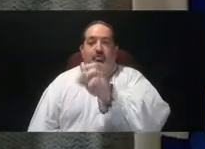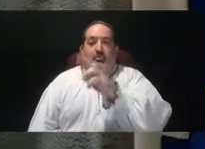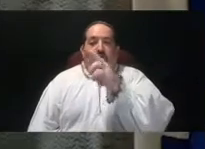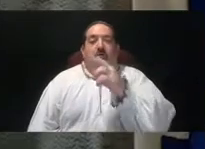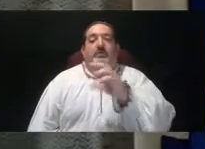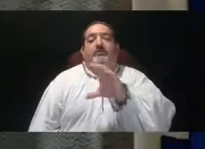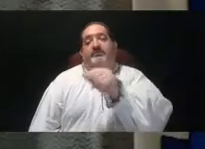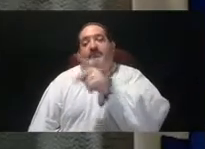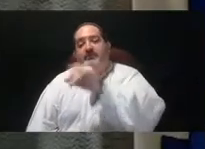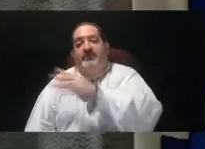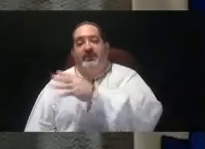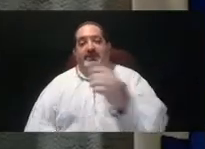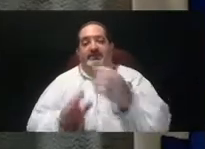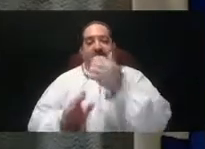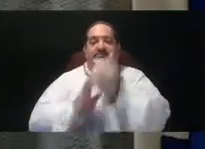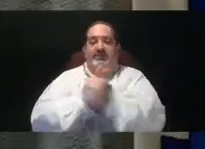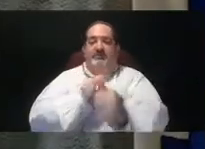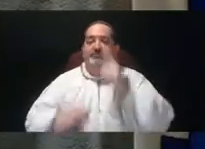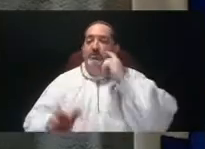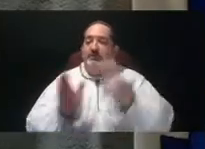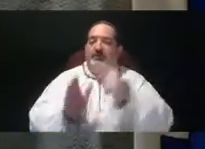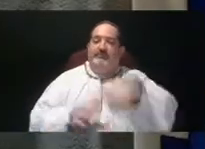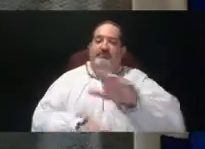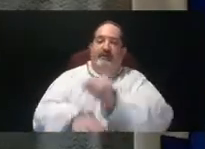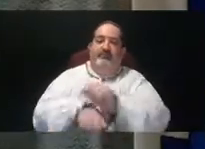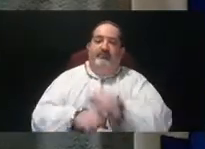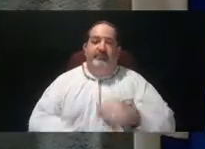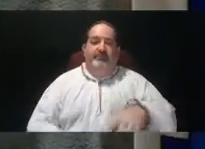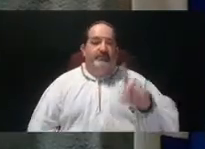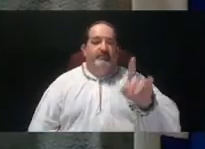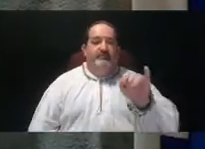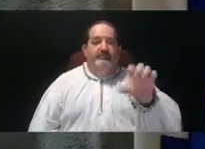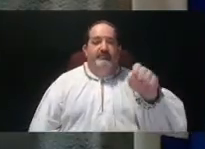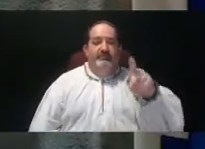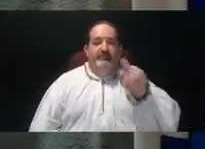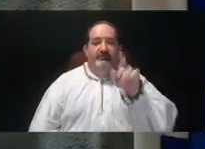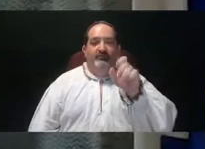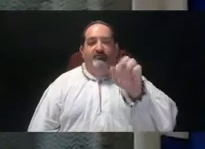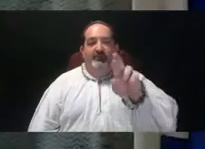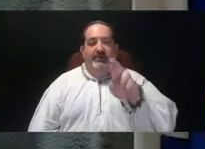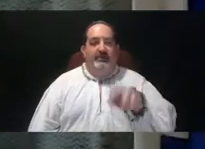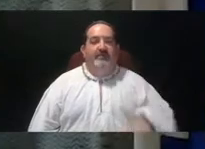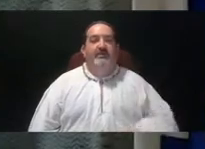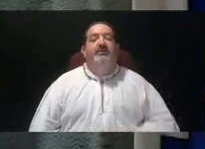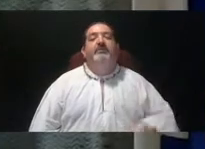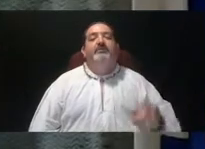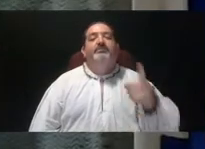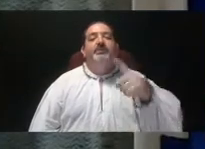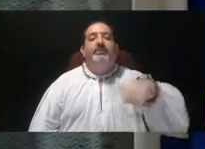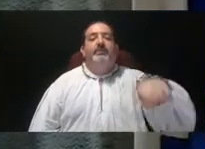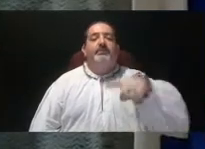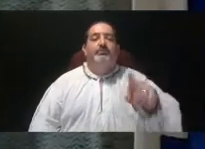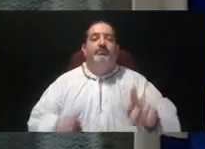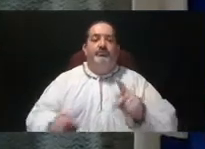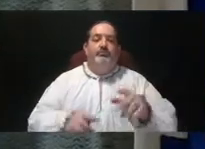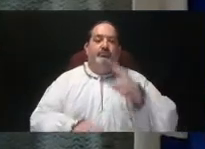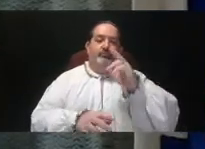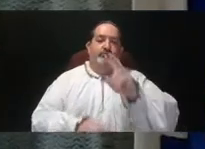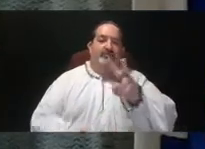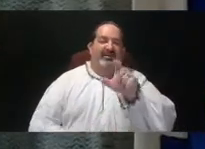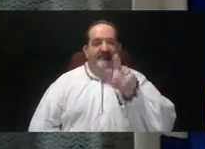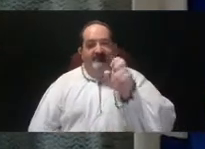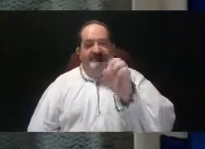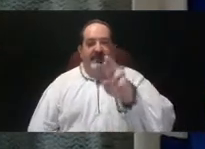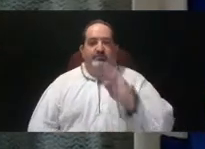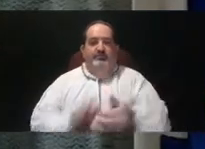their efforts. Thus was created l'Ordre du Serpent Vert to recognize those individuals whose valor in battle and skill